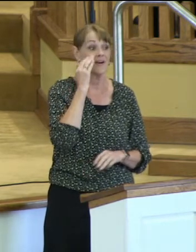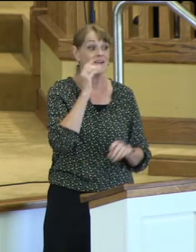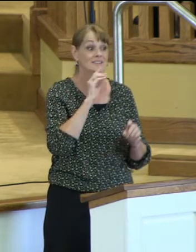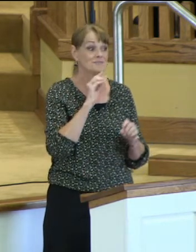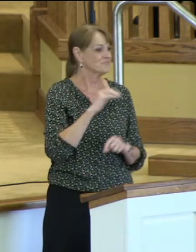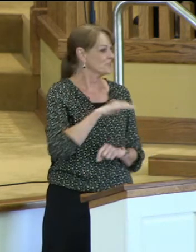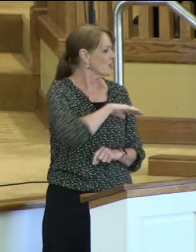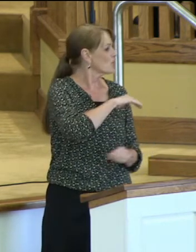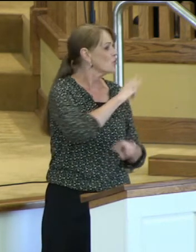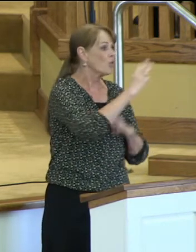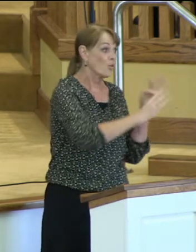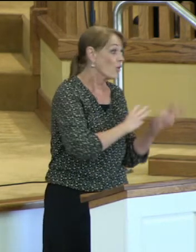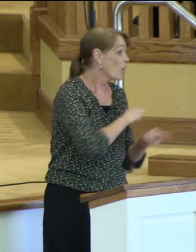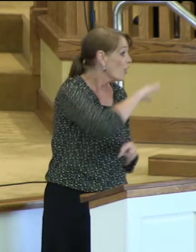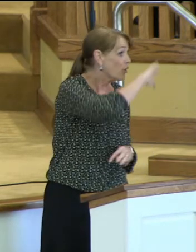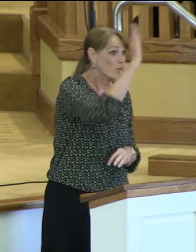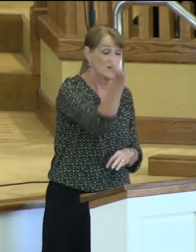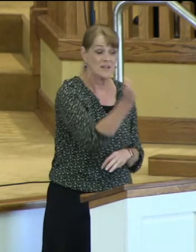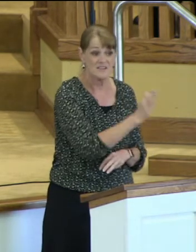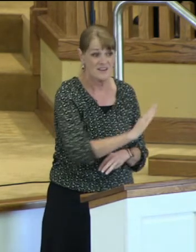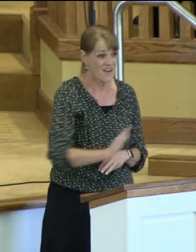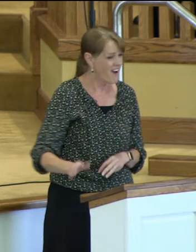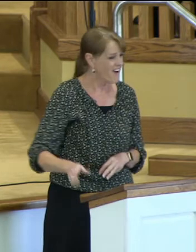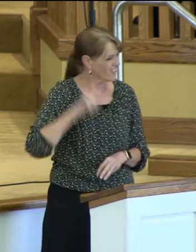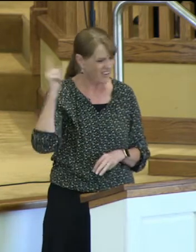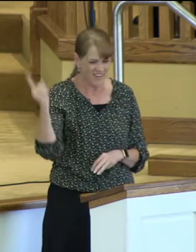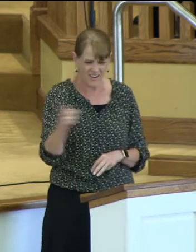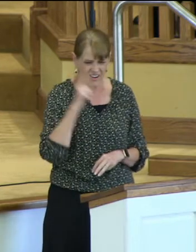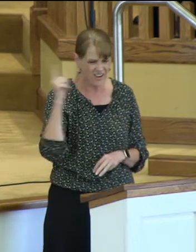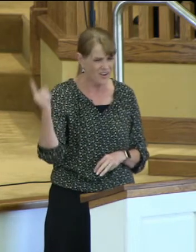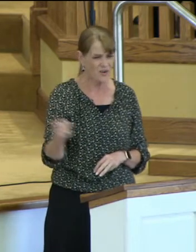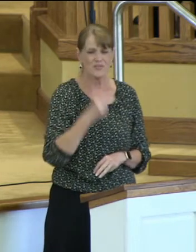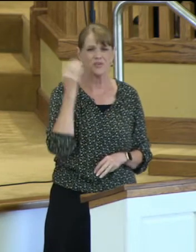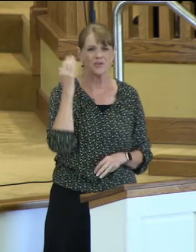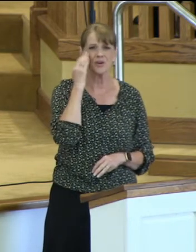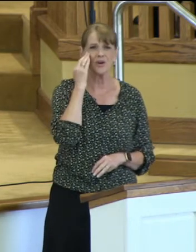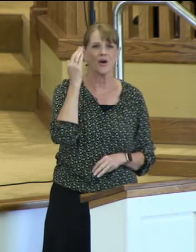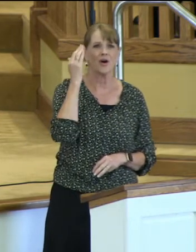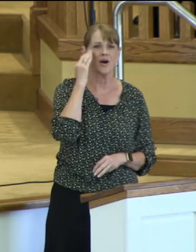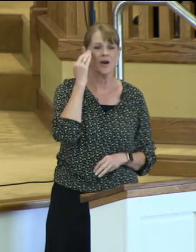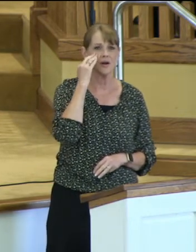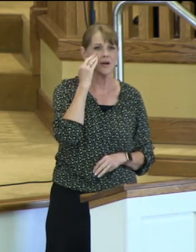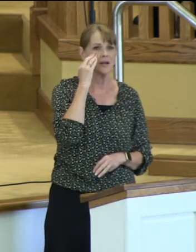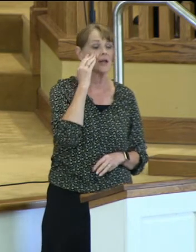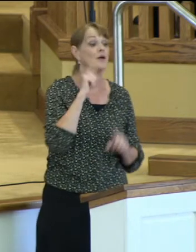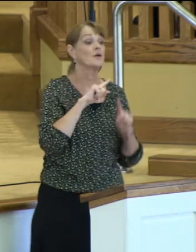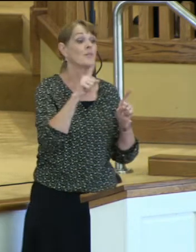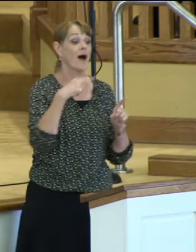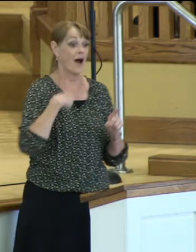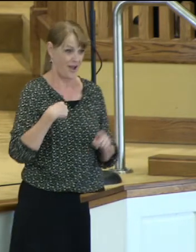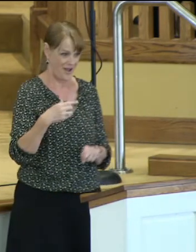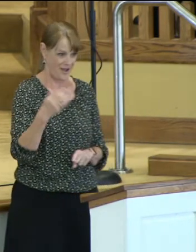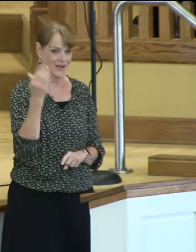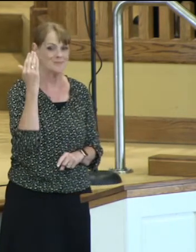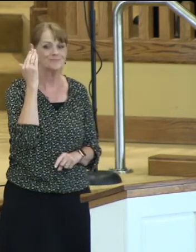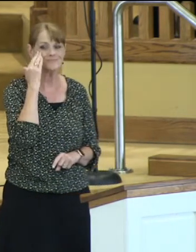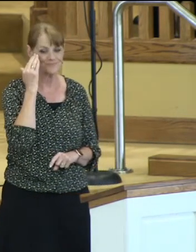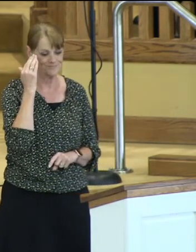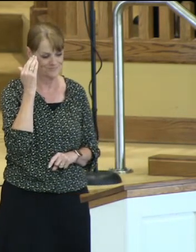No, the world would not ever know I